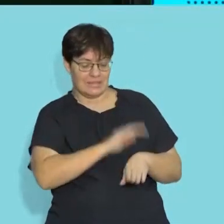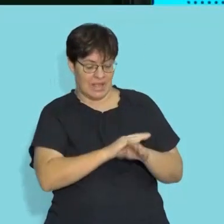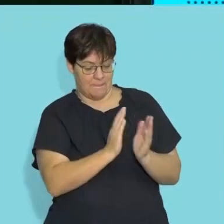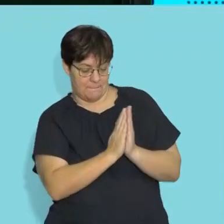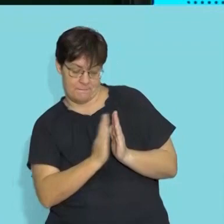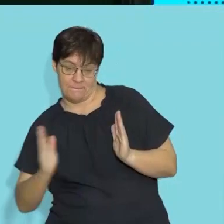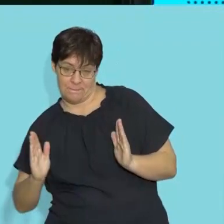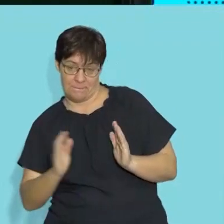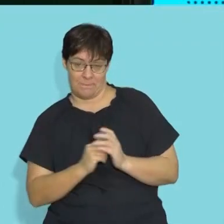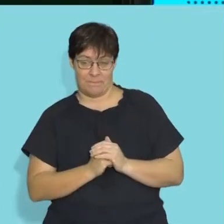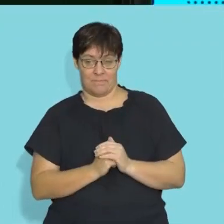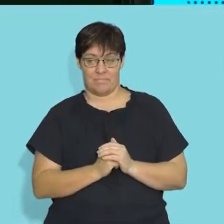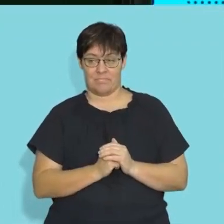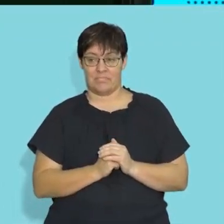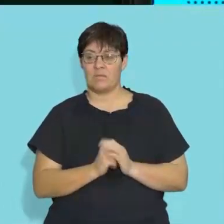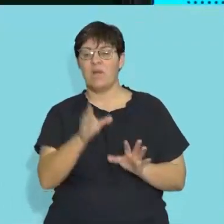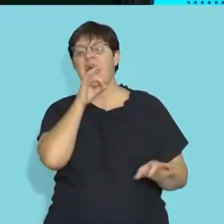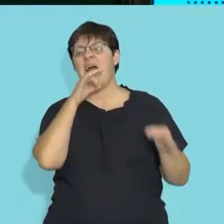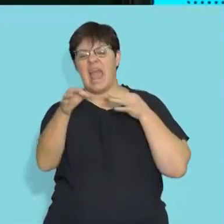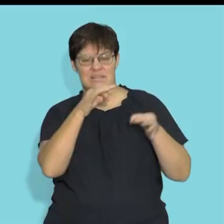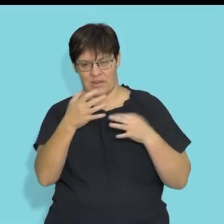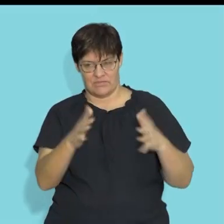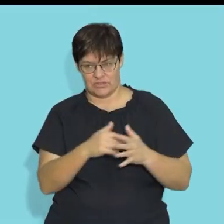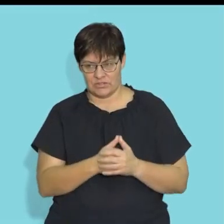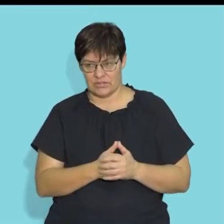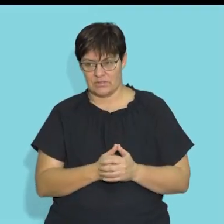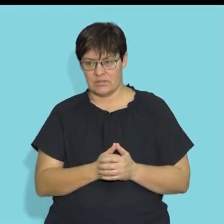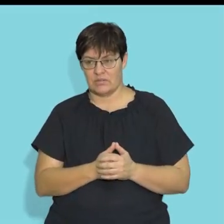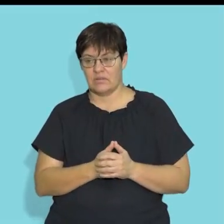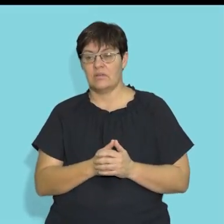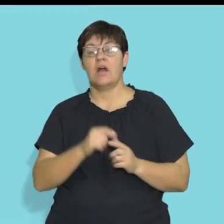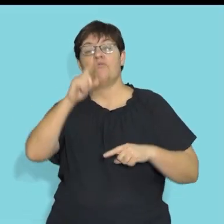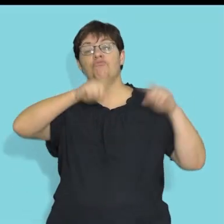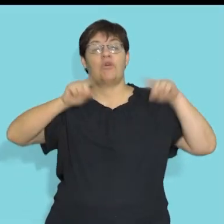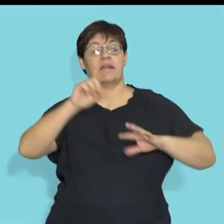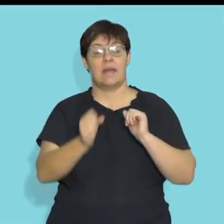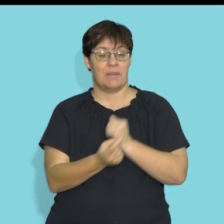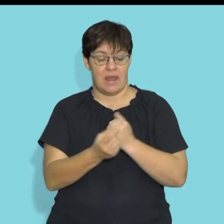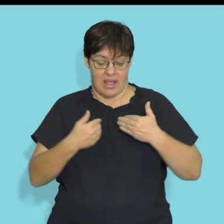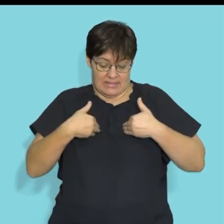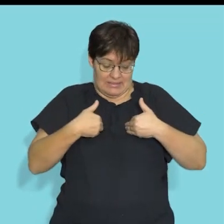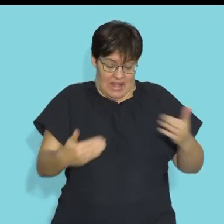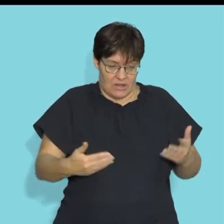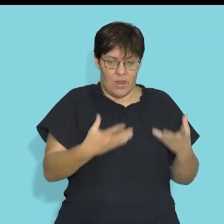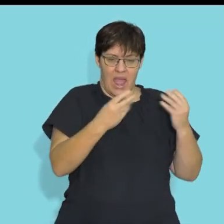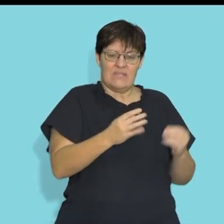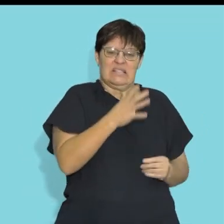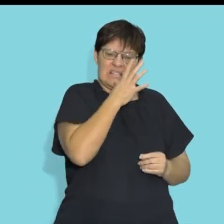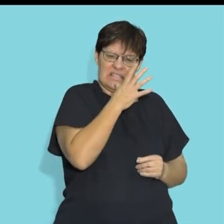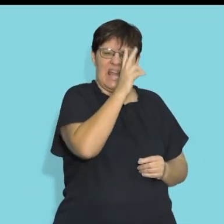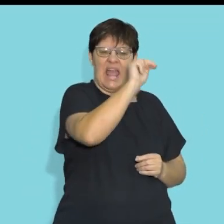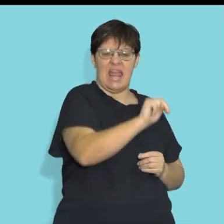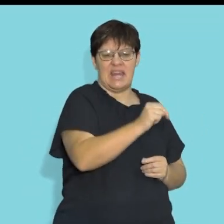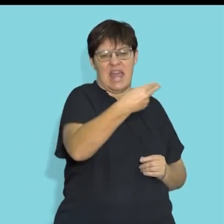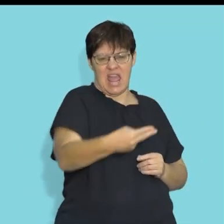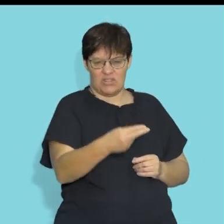time. So I'm just going to explain again. What happened to the rate here is at the beginning we had loads of